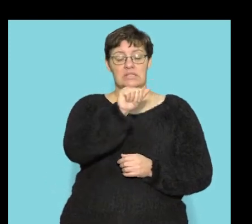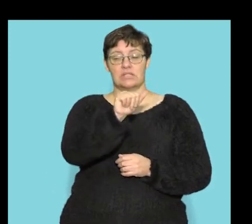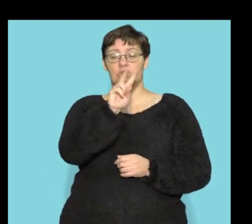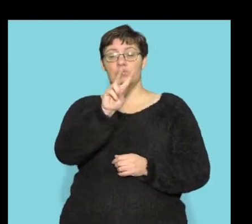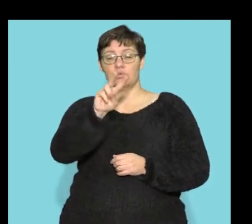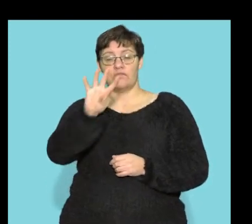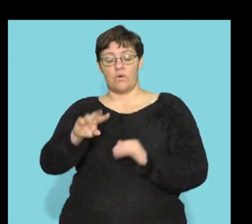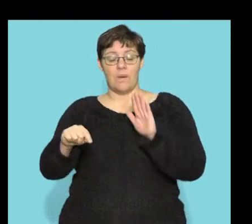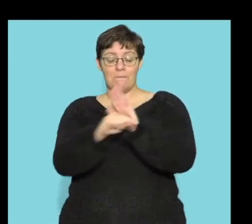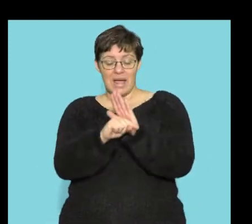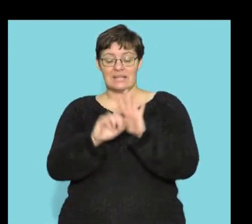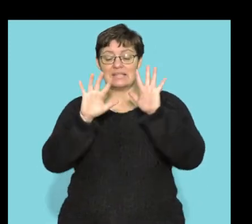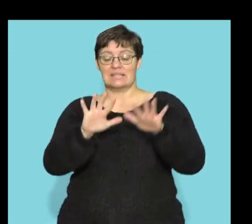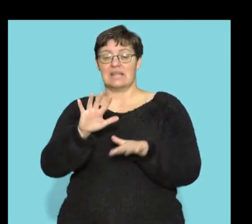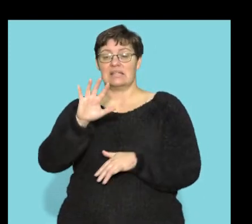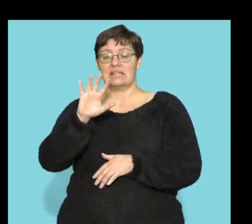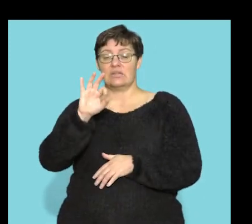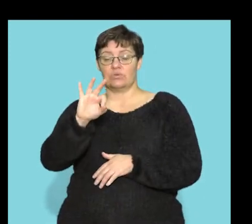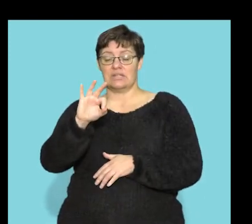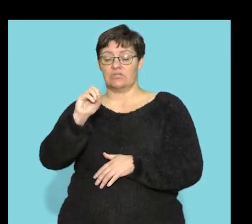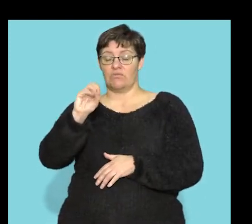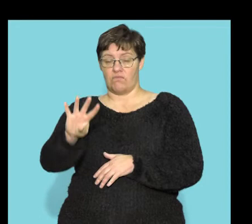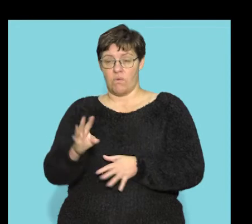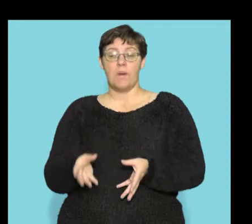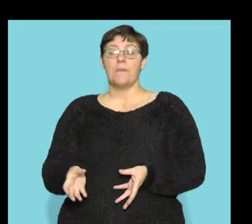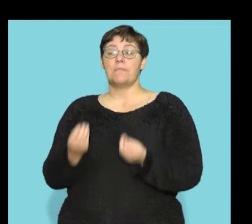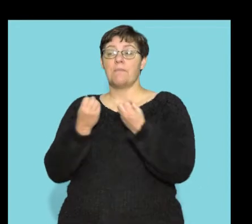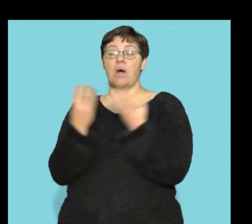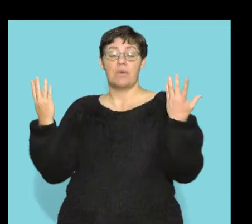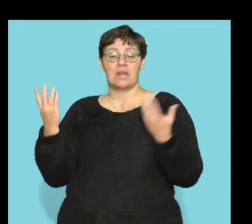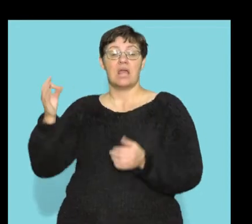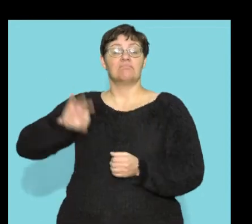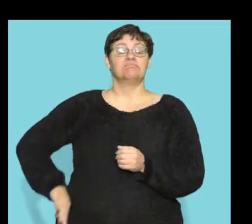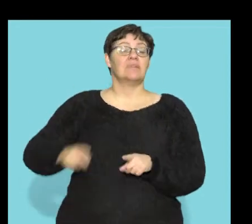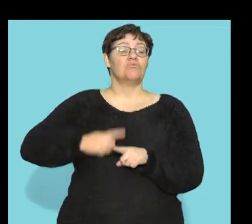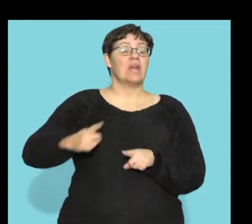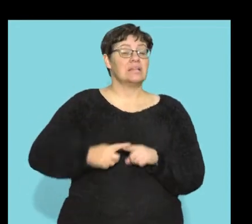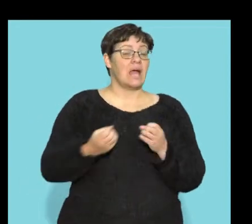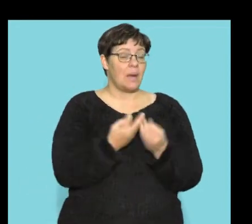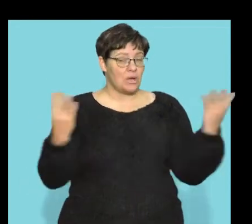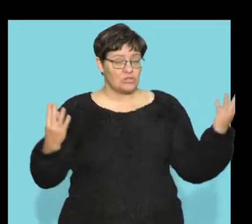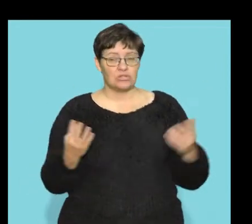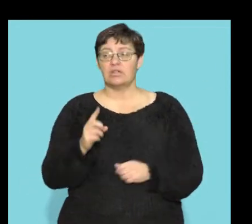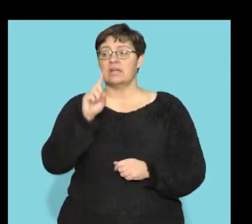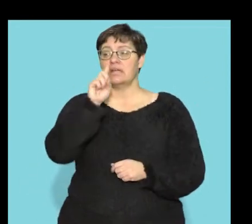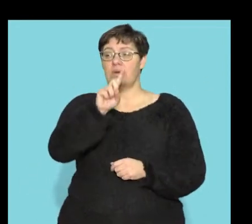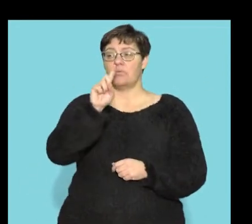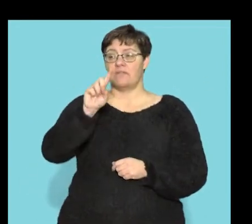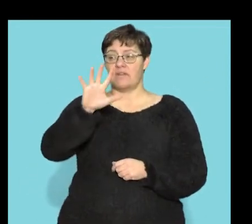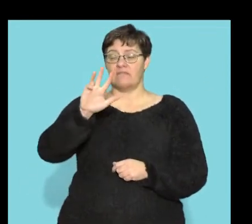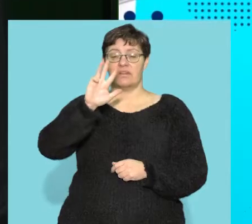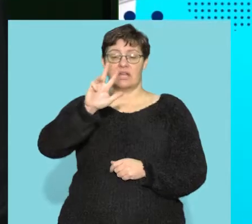126,224 minus the 10,304 will give me my rent income figure that I need for my statement of comprehensive